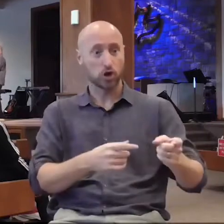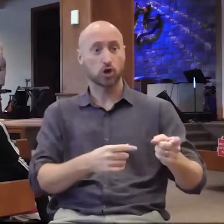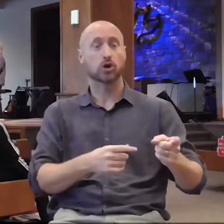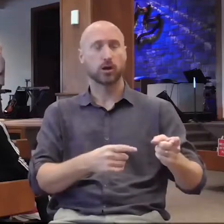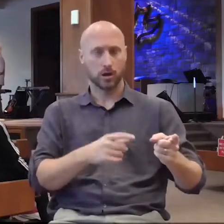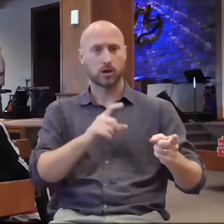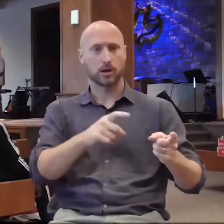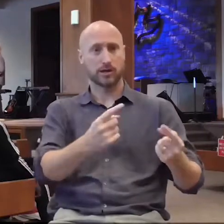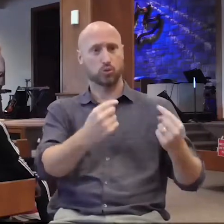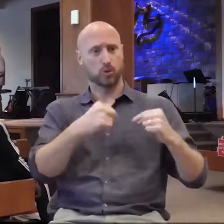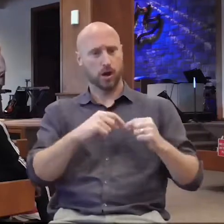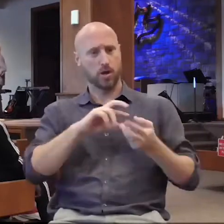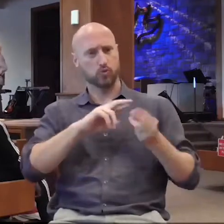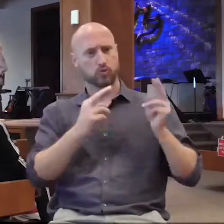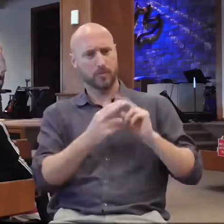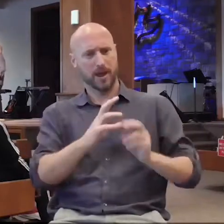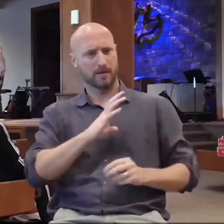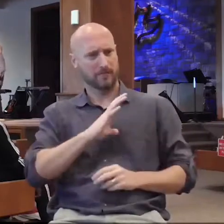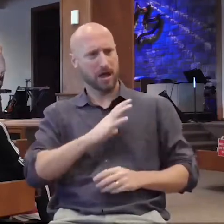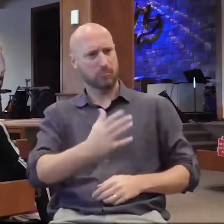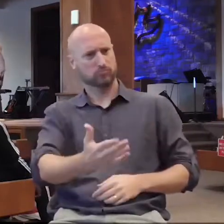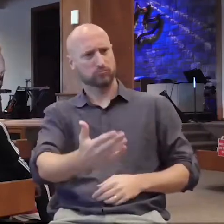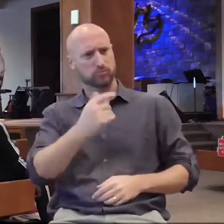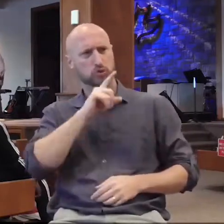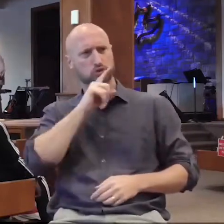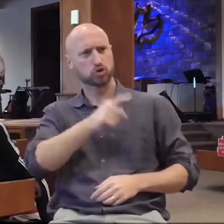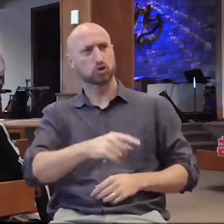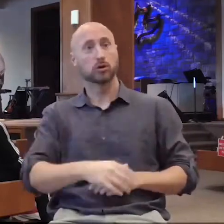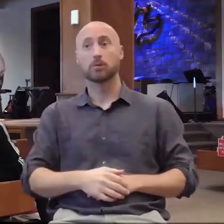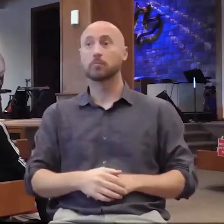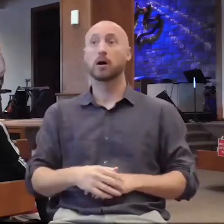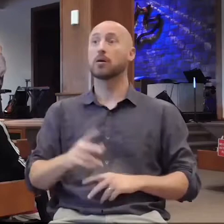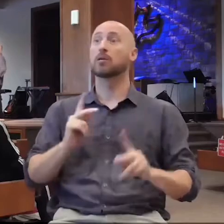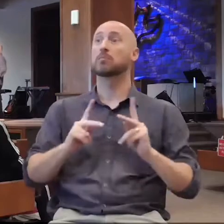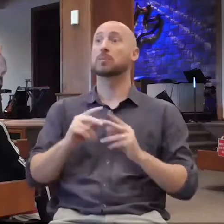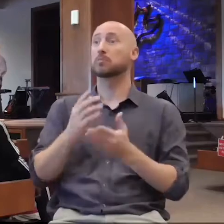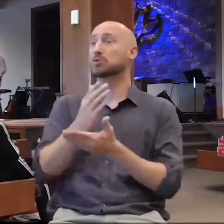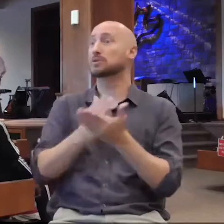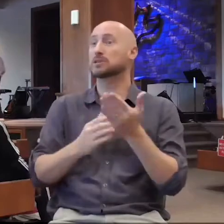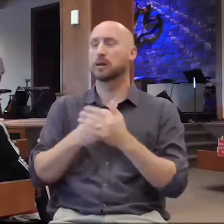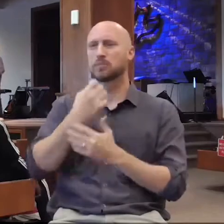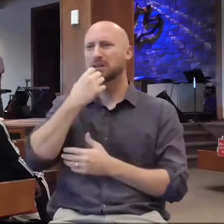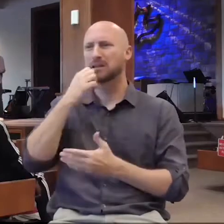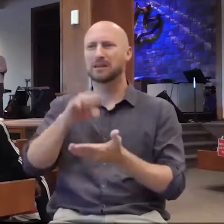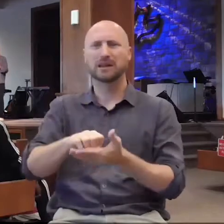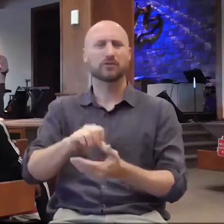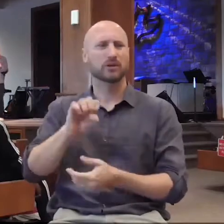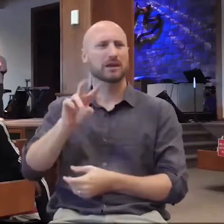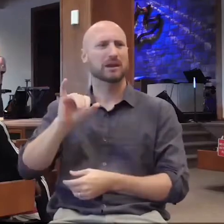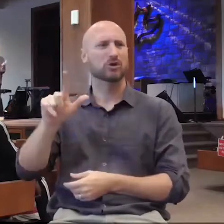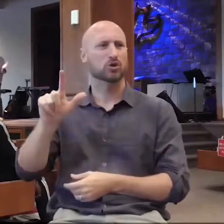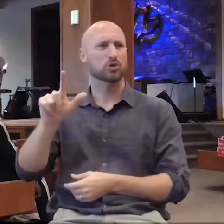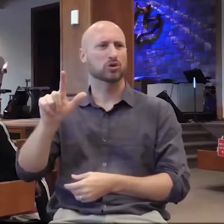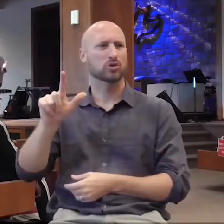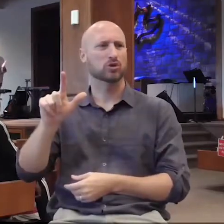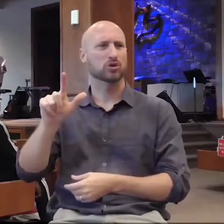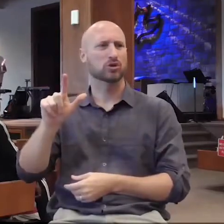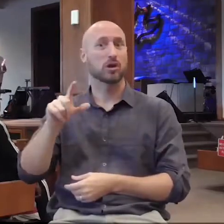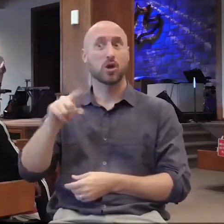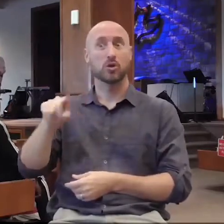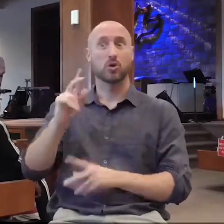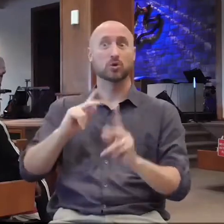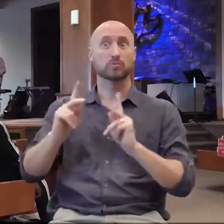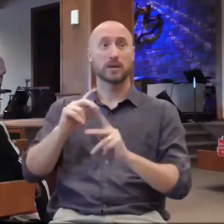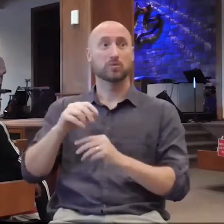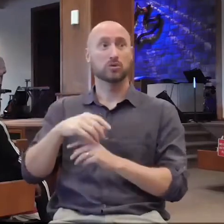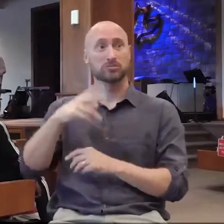and to repent. But he's saying there are those that are basically evil. They're evil. Are they tares? We don't know. But you've put out those that